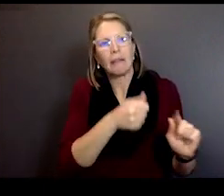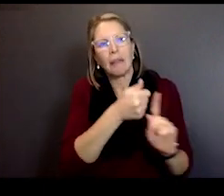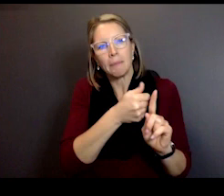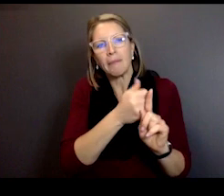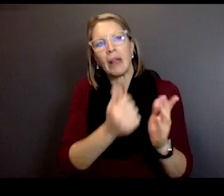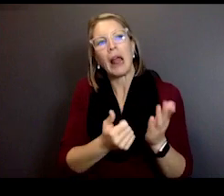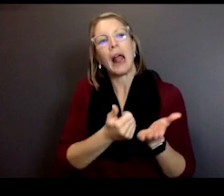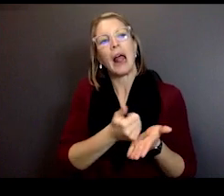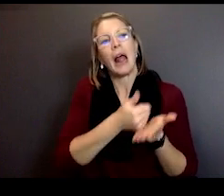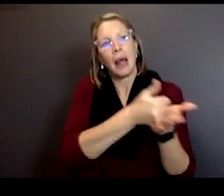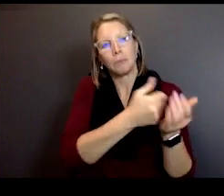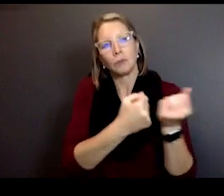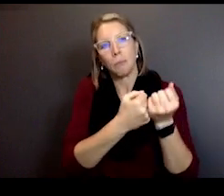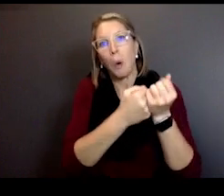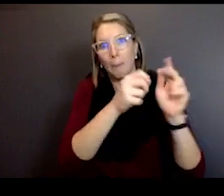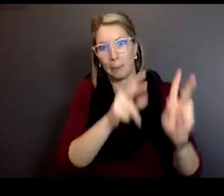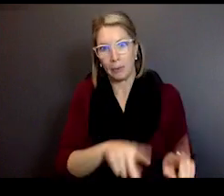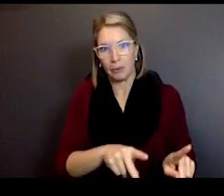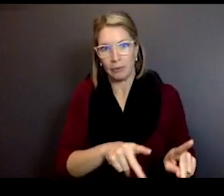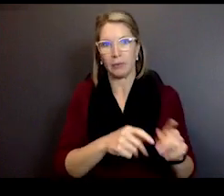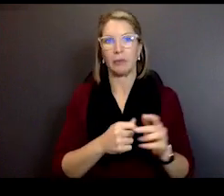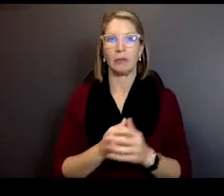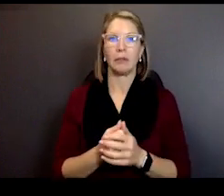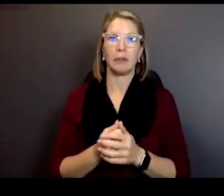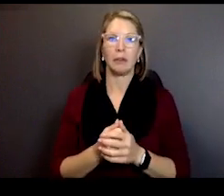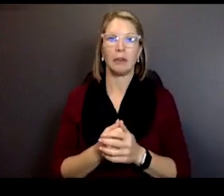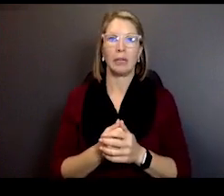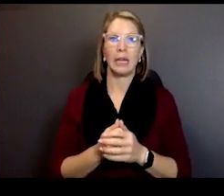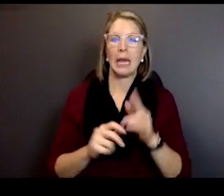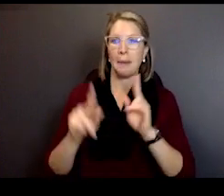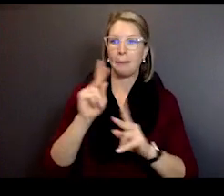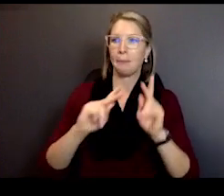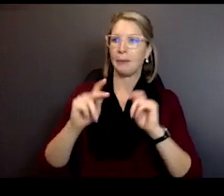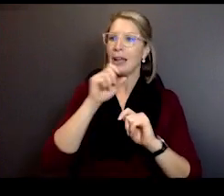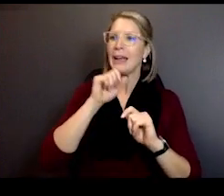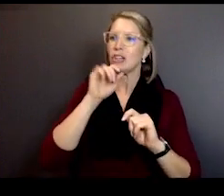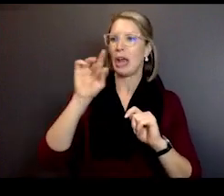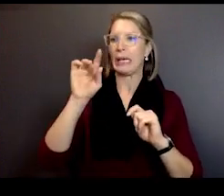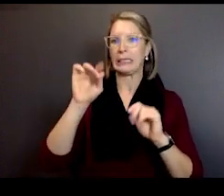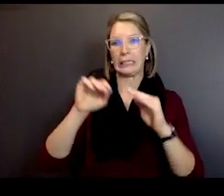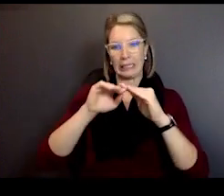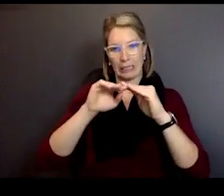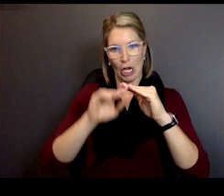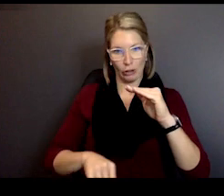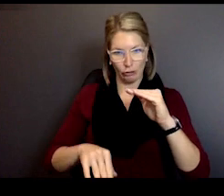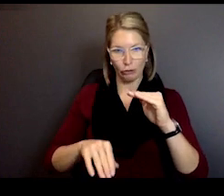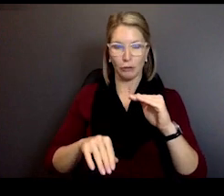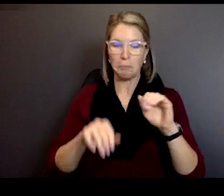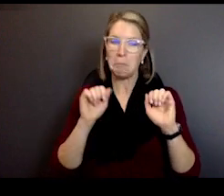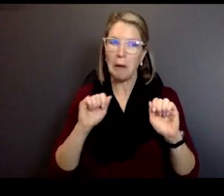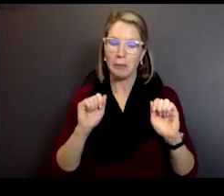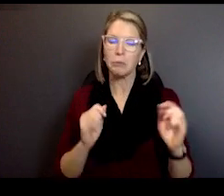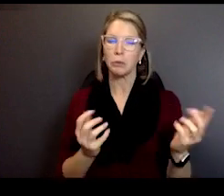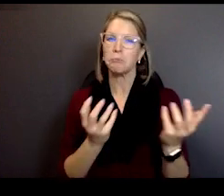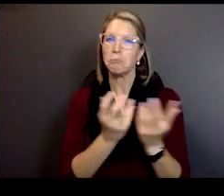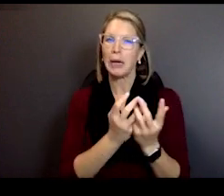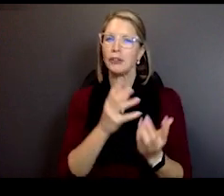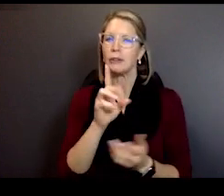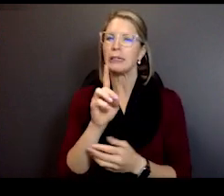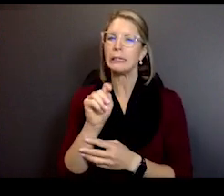with the disability. A supplement for persons under 18 years of age is available if they are eligible.